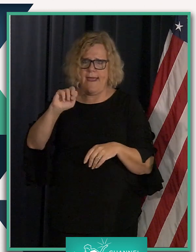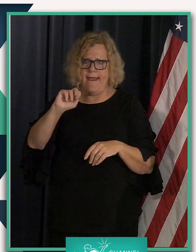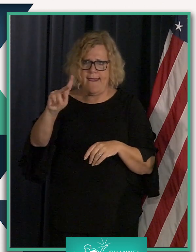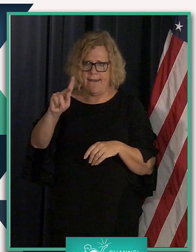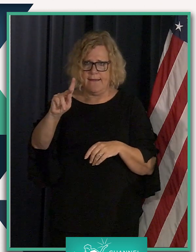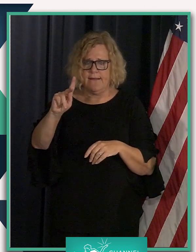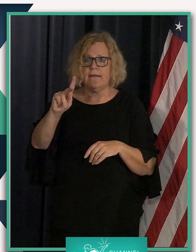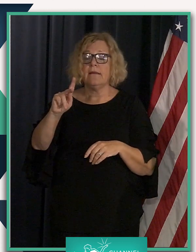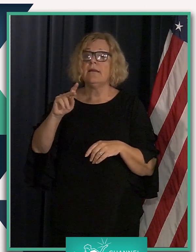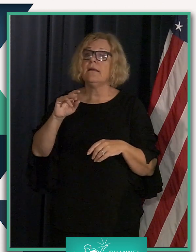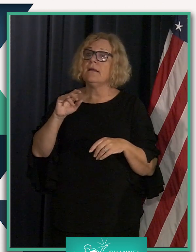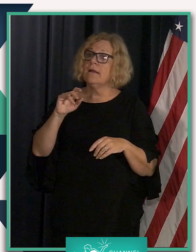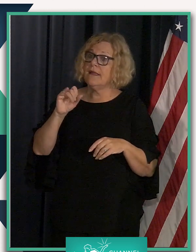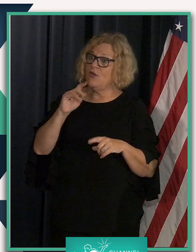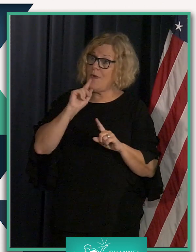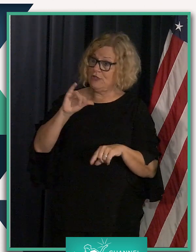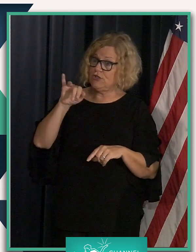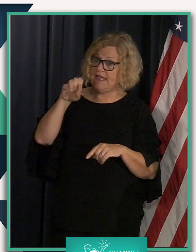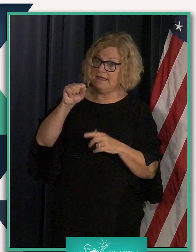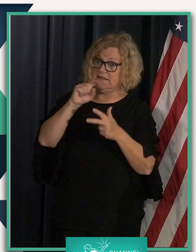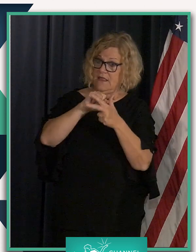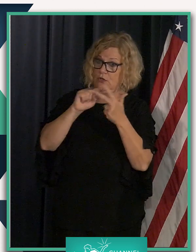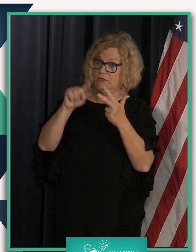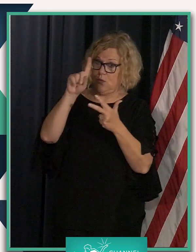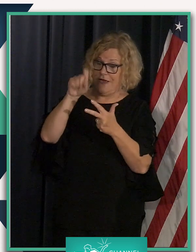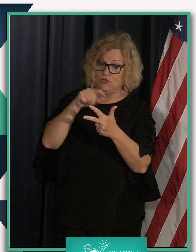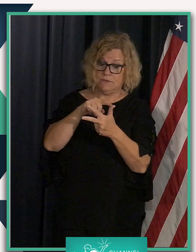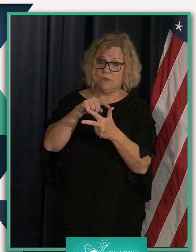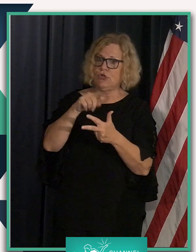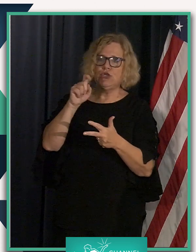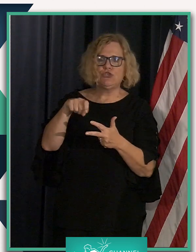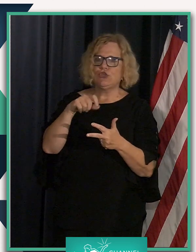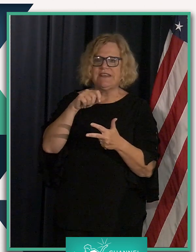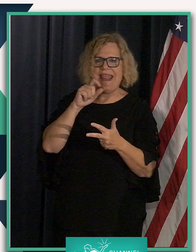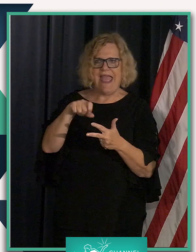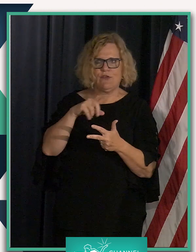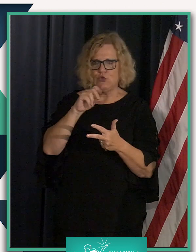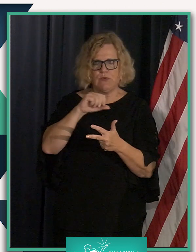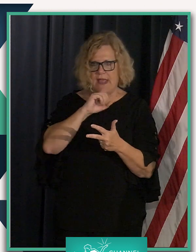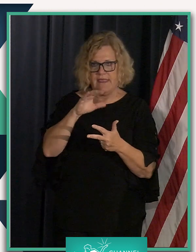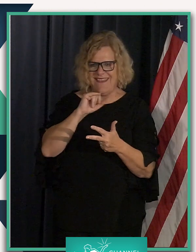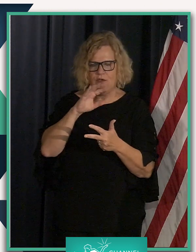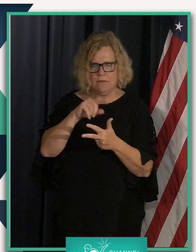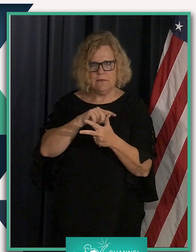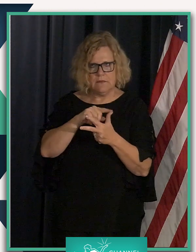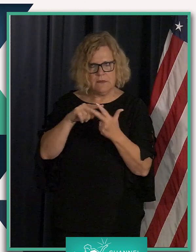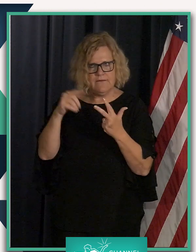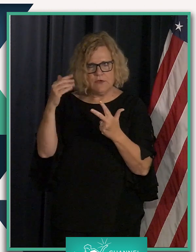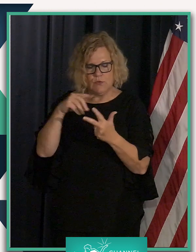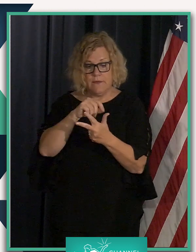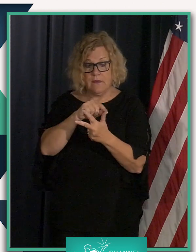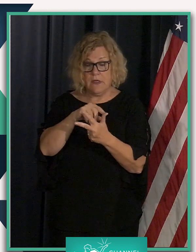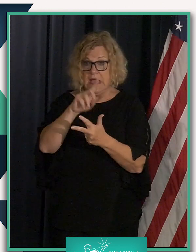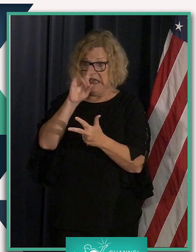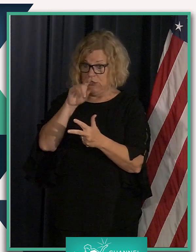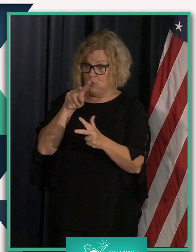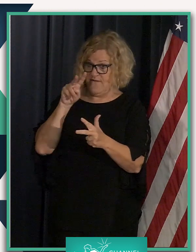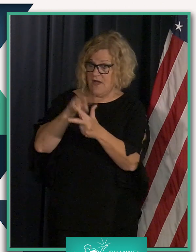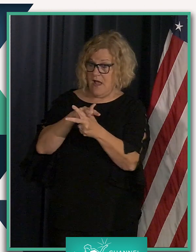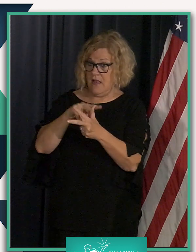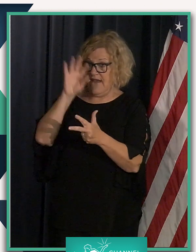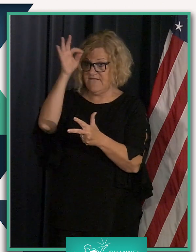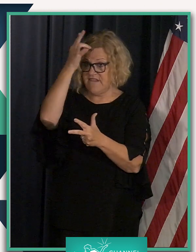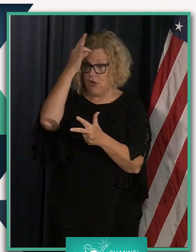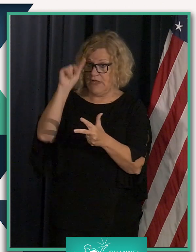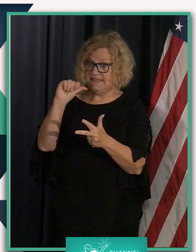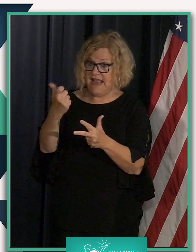account if you answer yes to these 3 questions. You shouldn't have to do anything if you say yes to these 3 questions. Did you file a federal